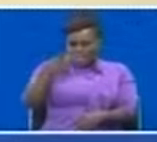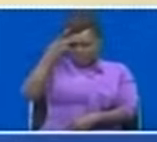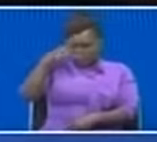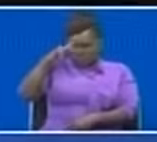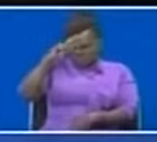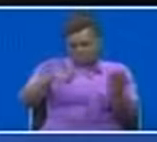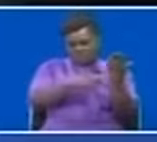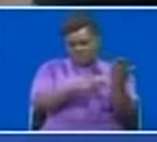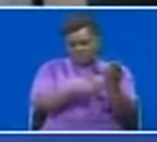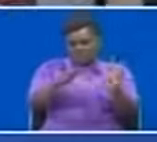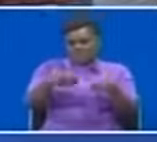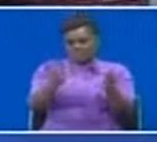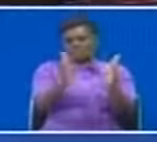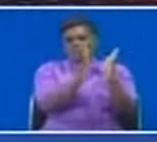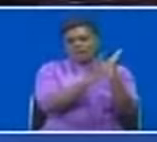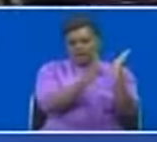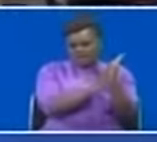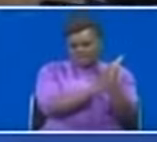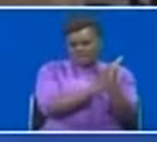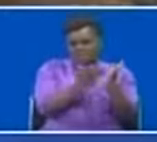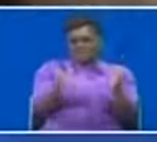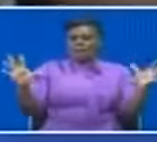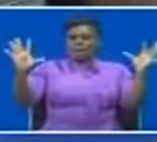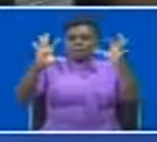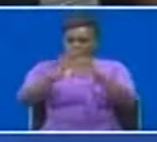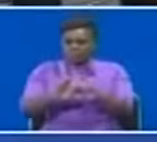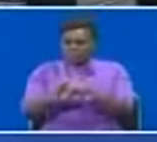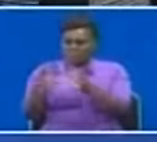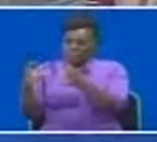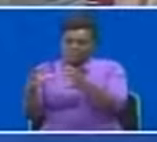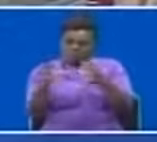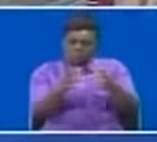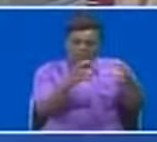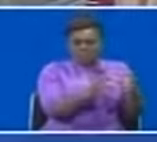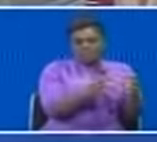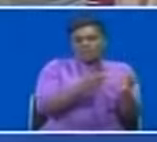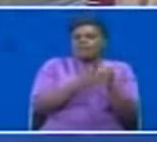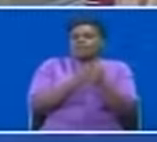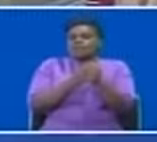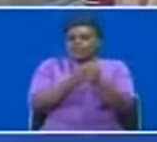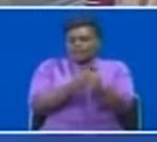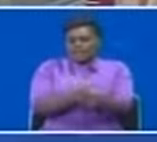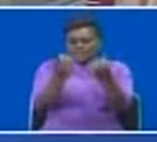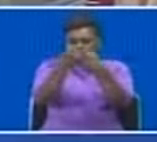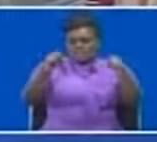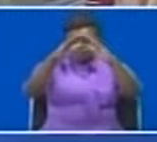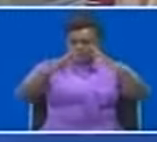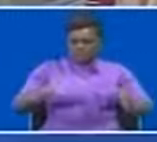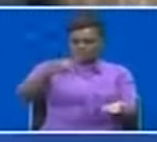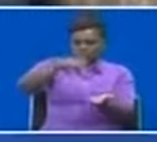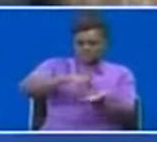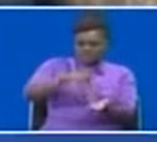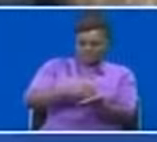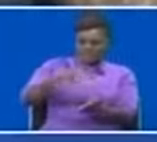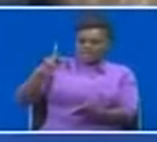plan. Jubilee Party is an amalgamation of 13 parties whose leaders were at State House, including